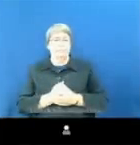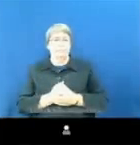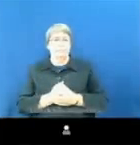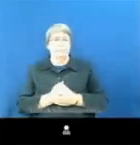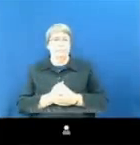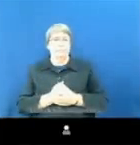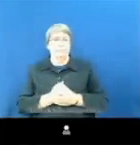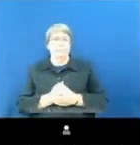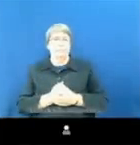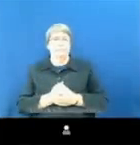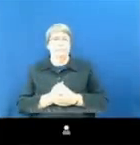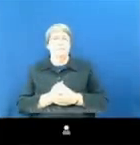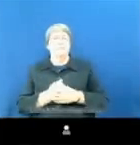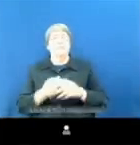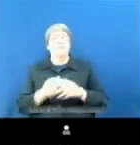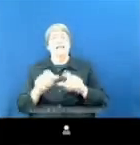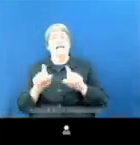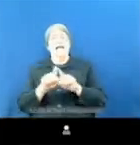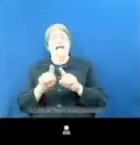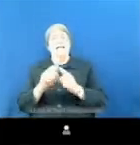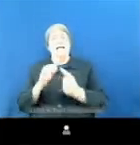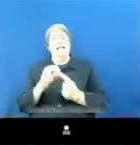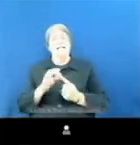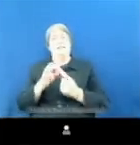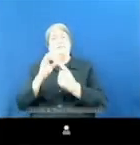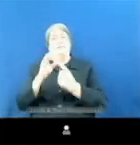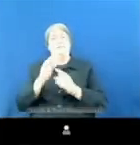As a specialty practice,